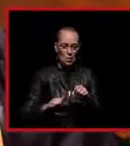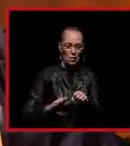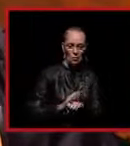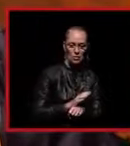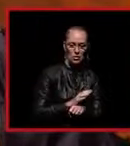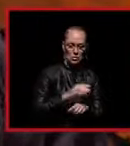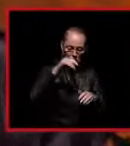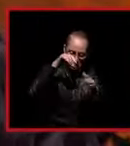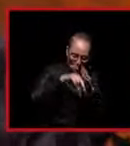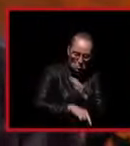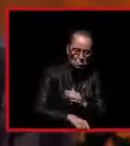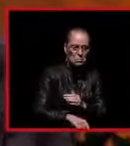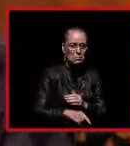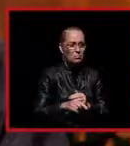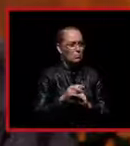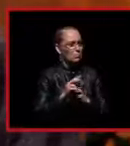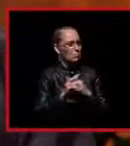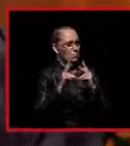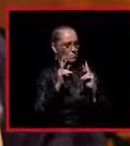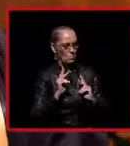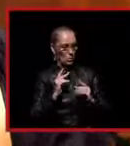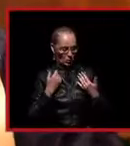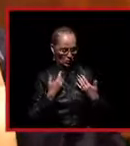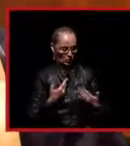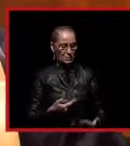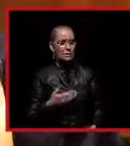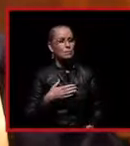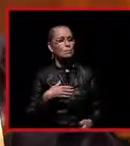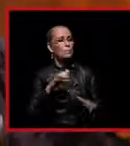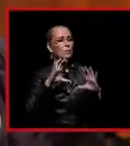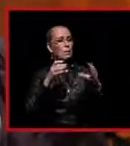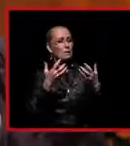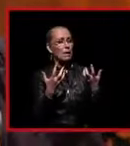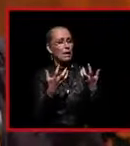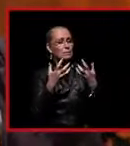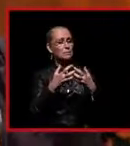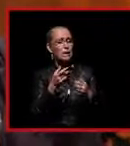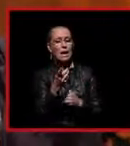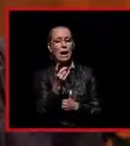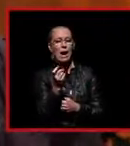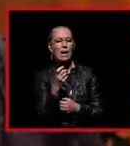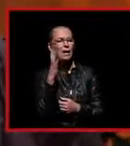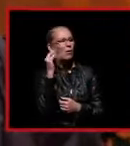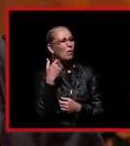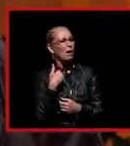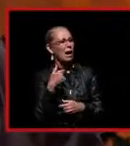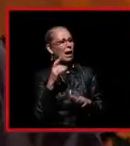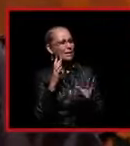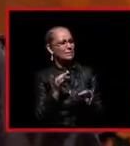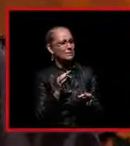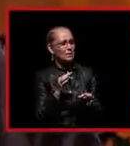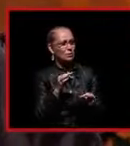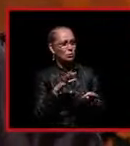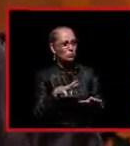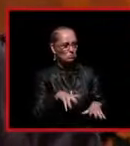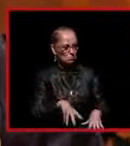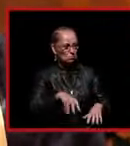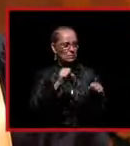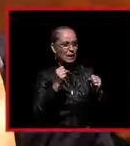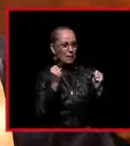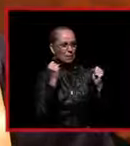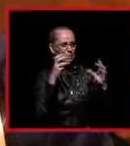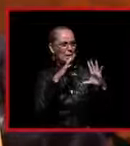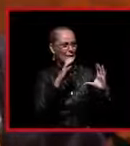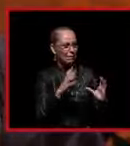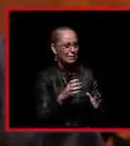of myself. My classmate Peter Glover once asked me why I took on such a large load of classes, 18